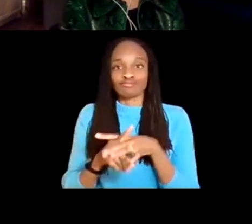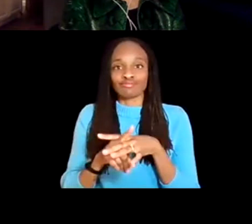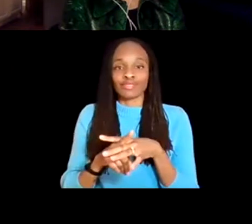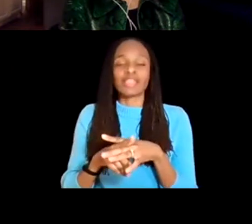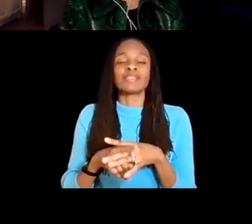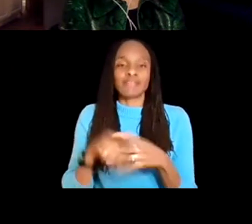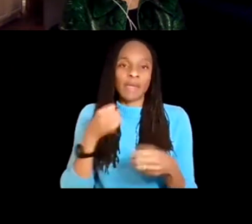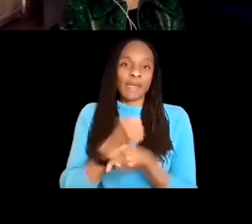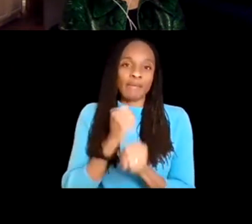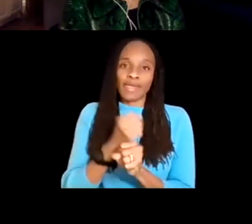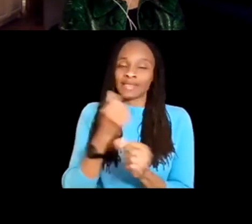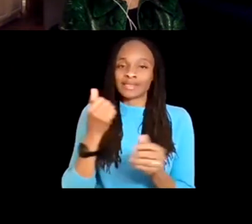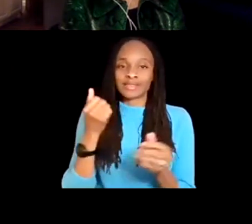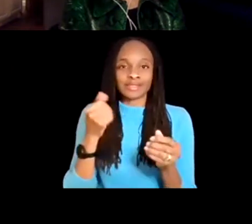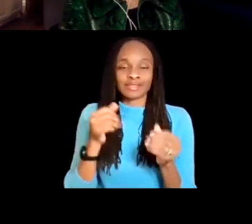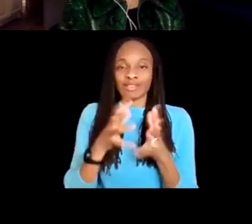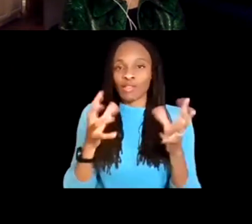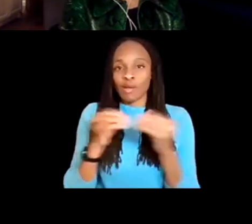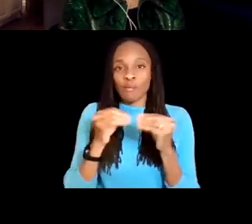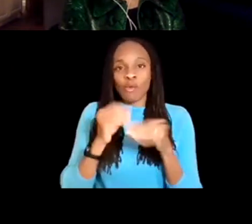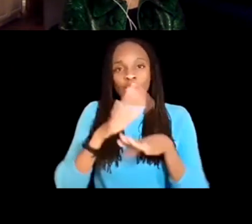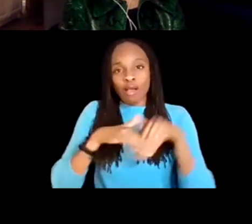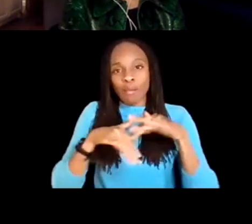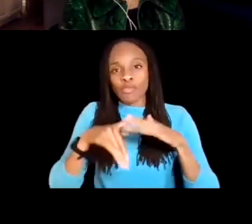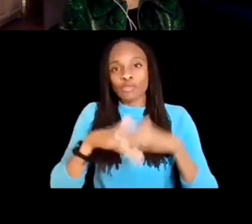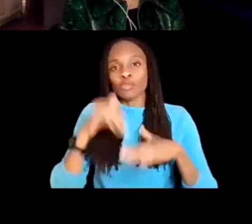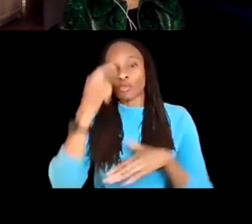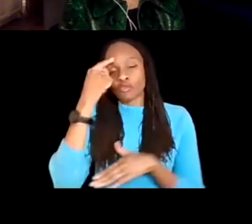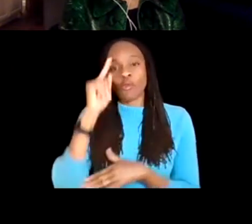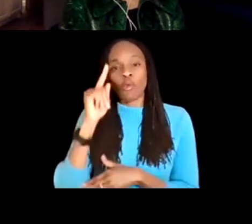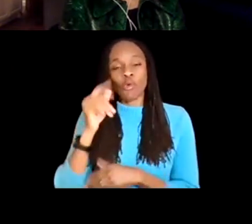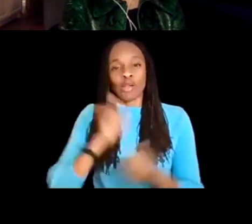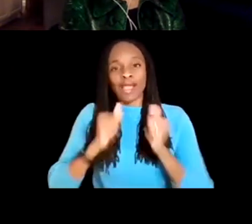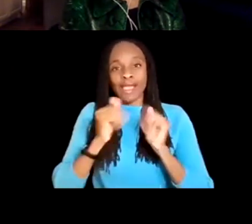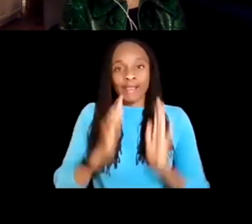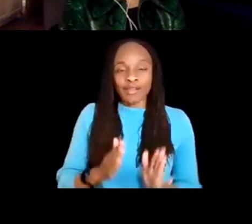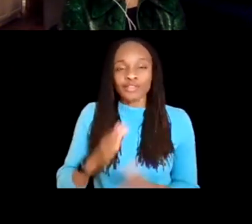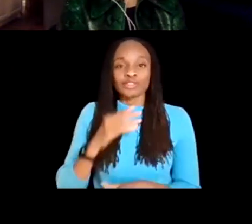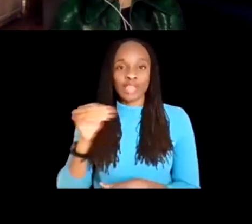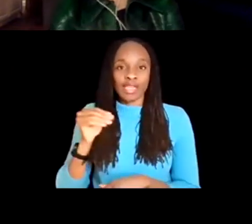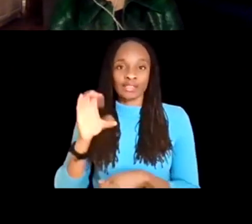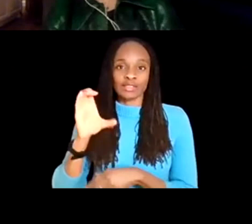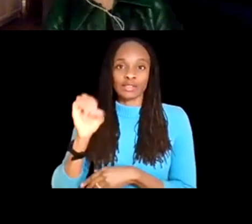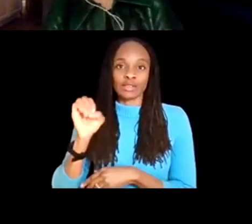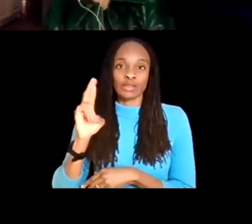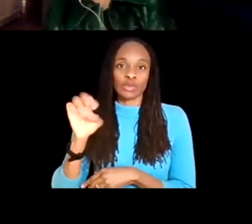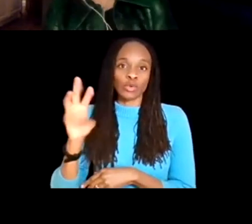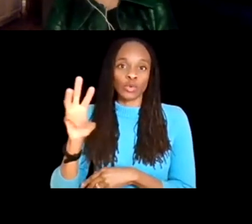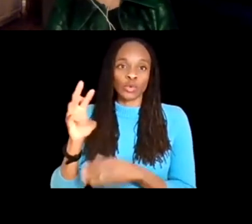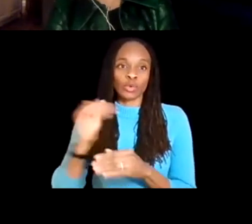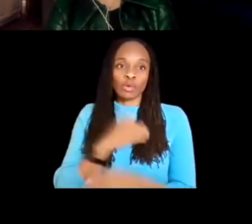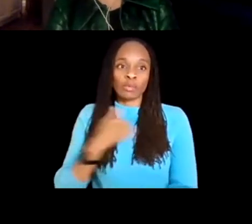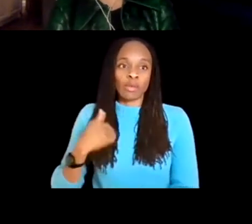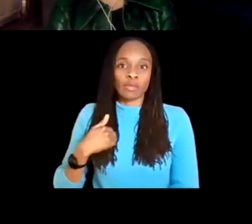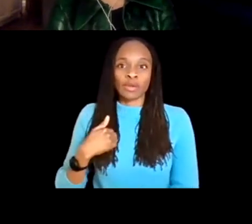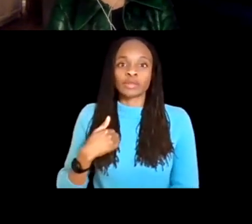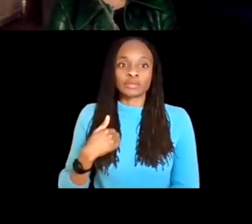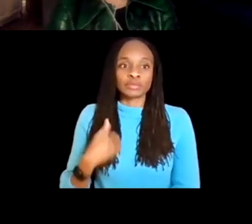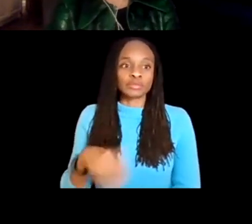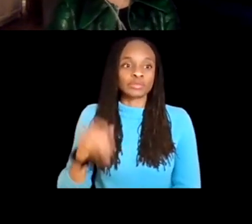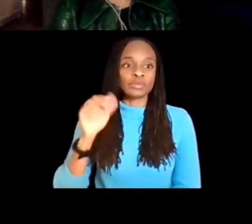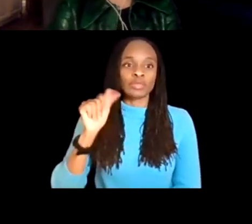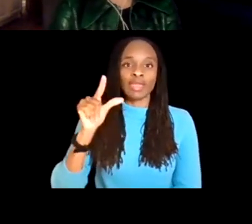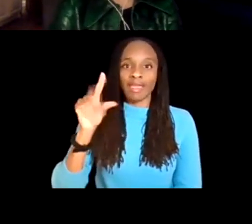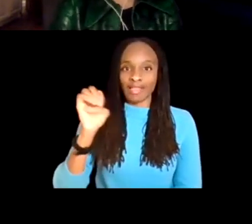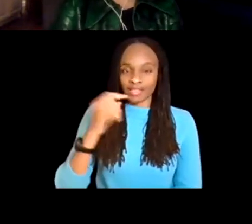comfortable for actors and actresses or crew members. So that's definitely important. Agree with we